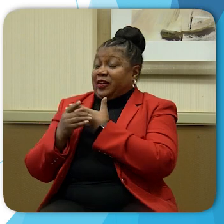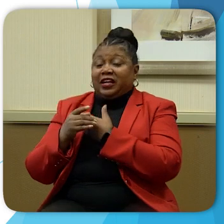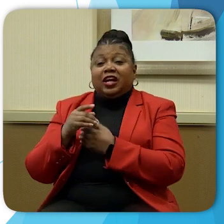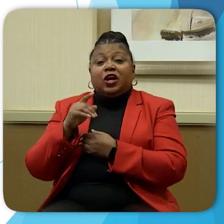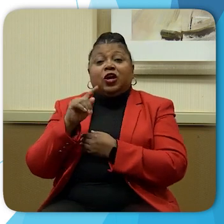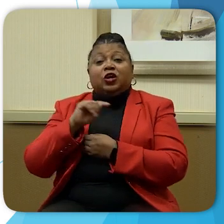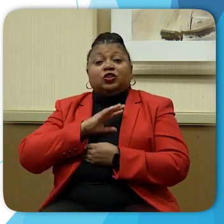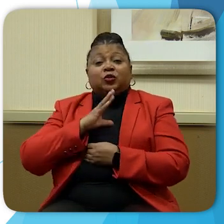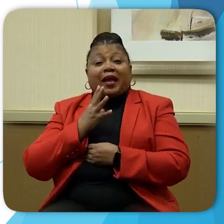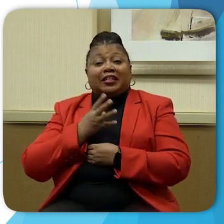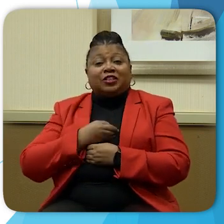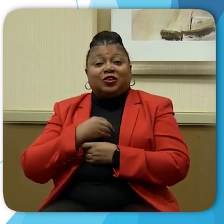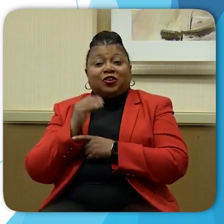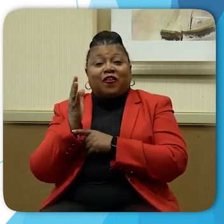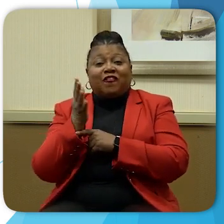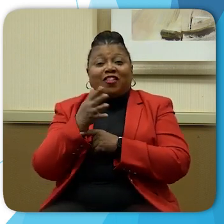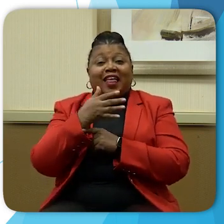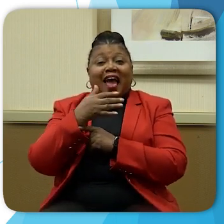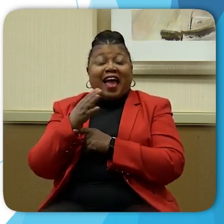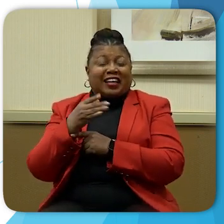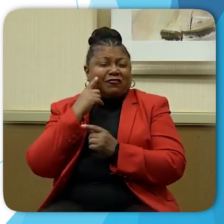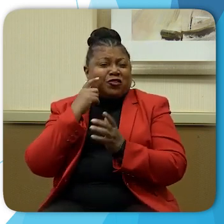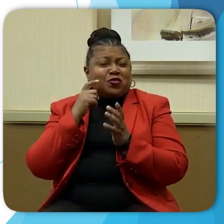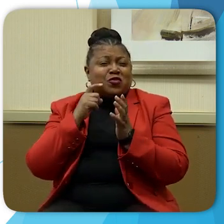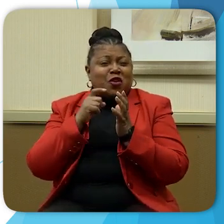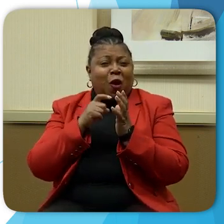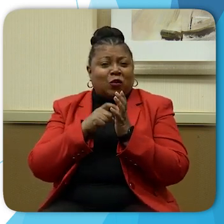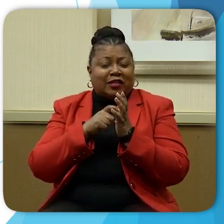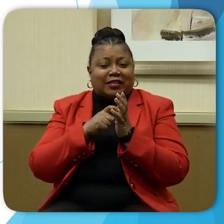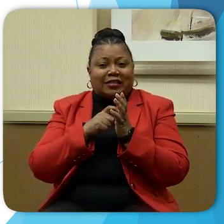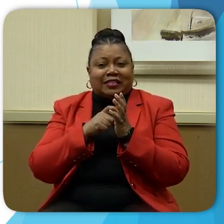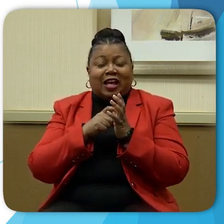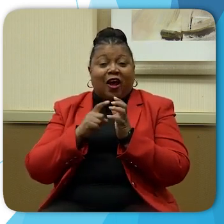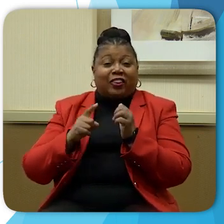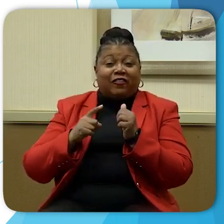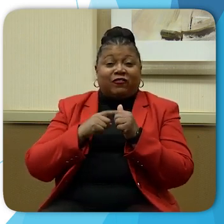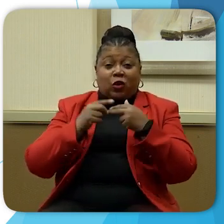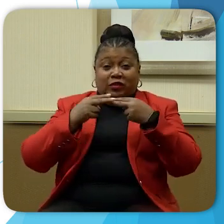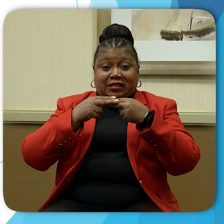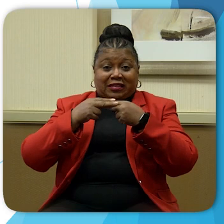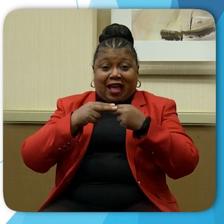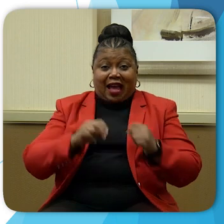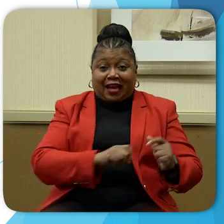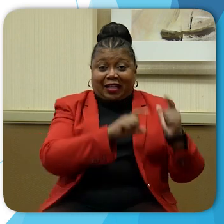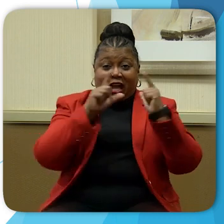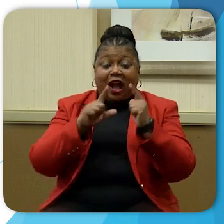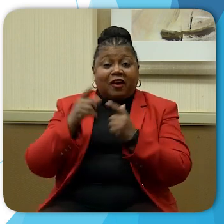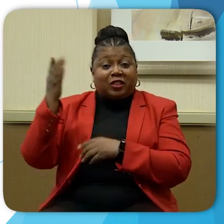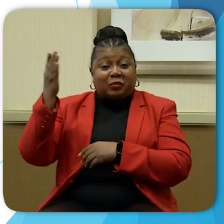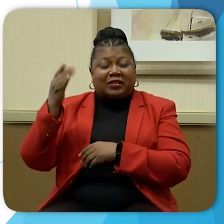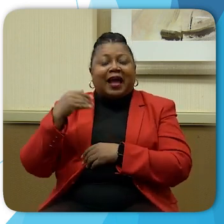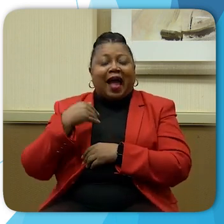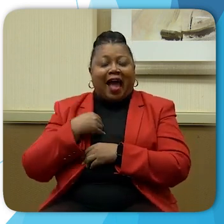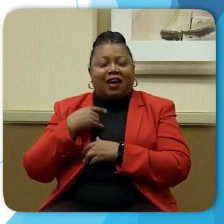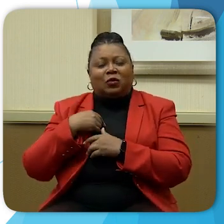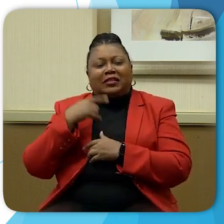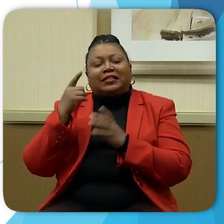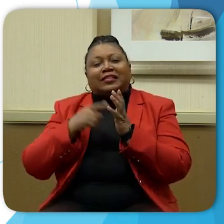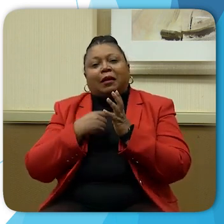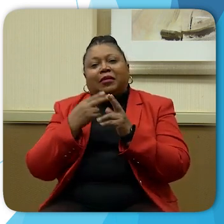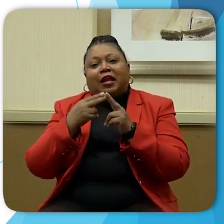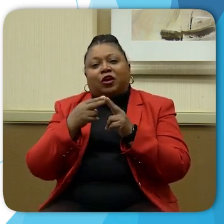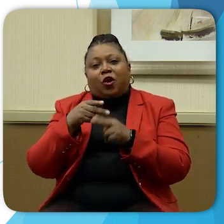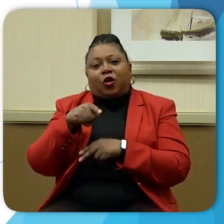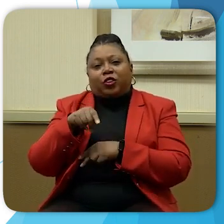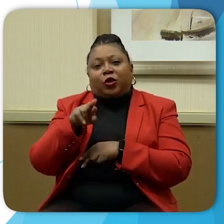the transgender flag. And so if you notice on the first slide of the presentation, I have what we sometimes call